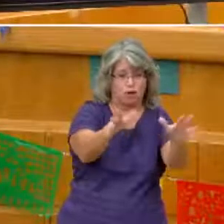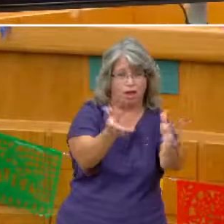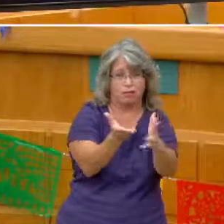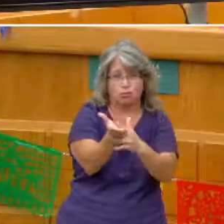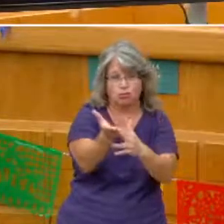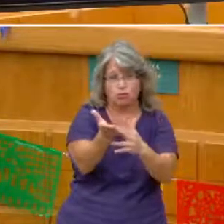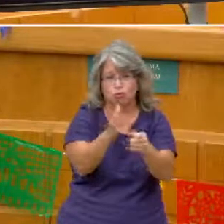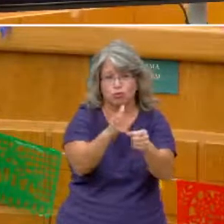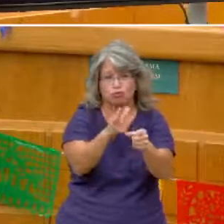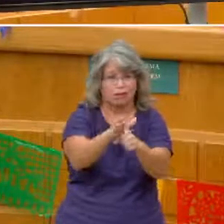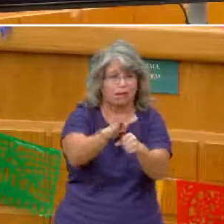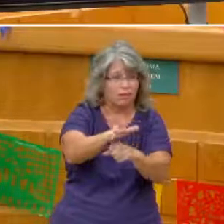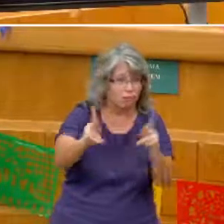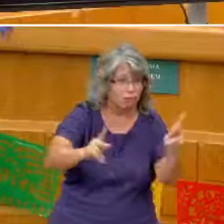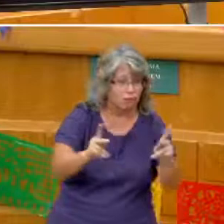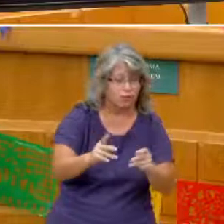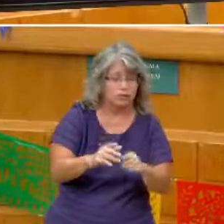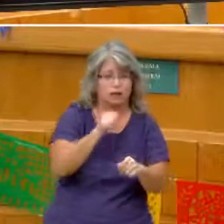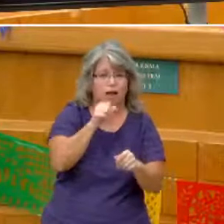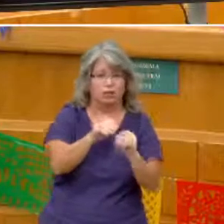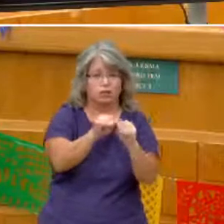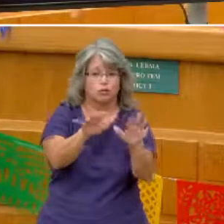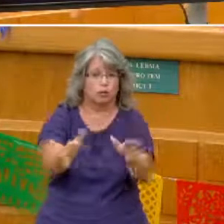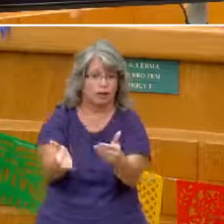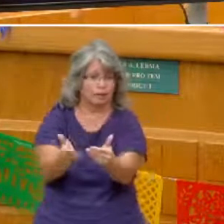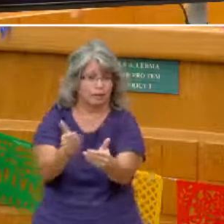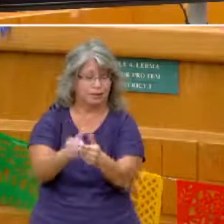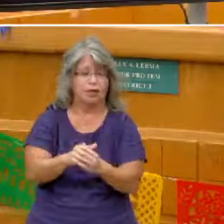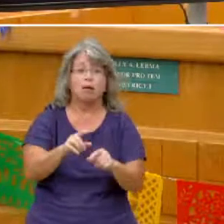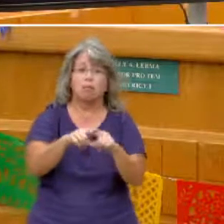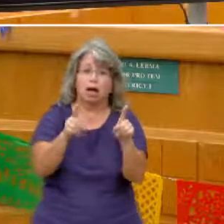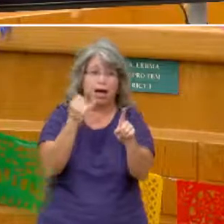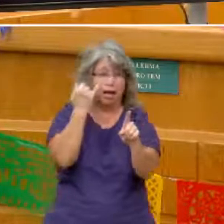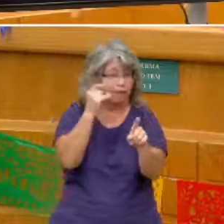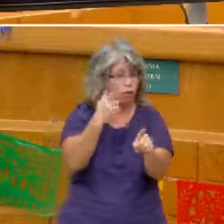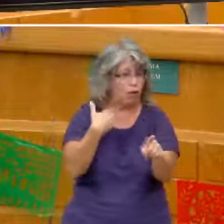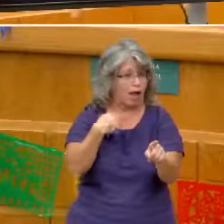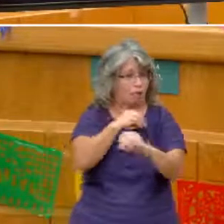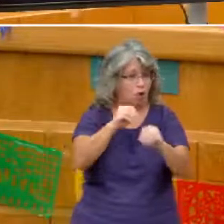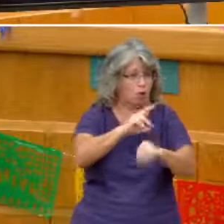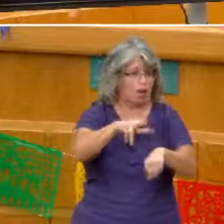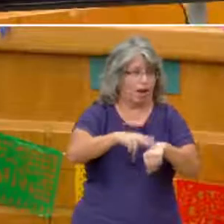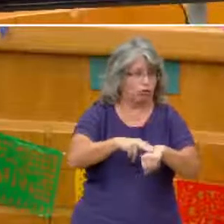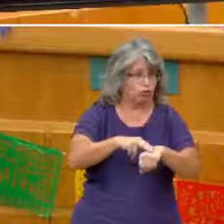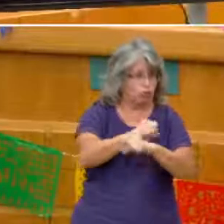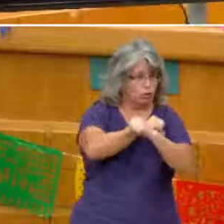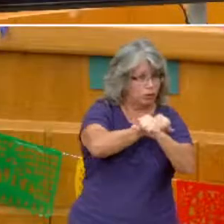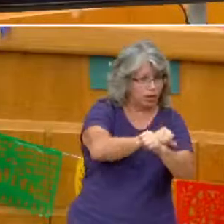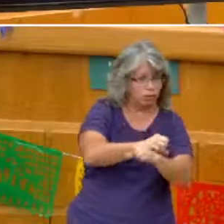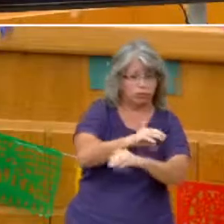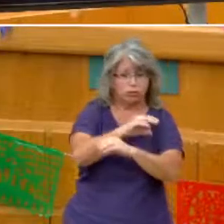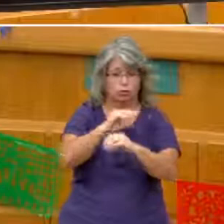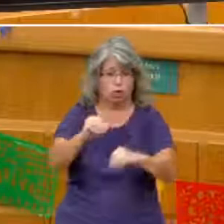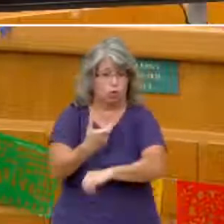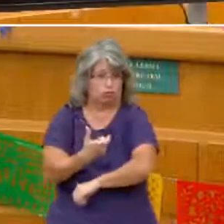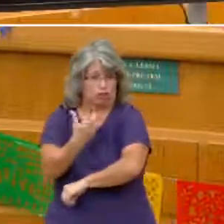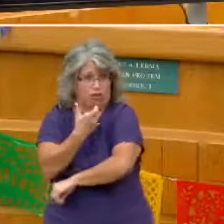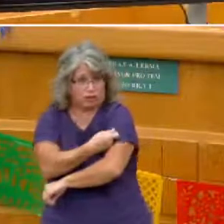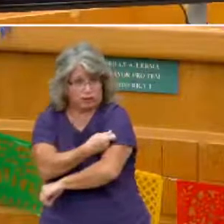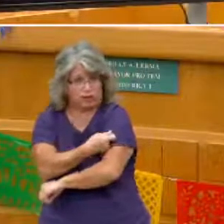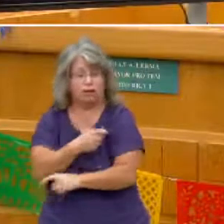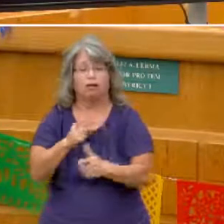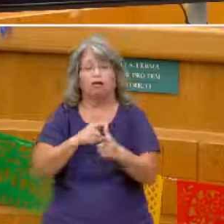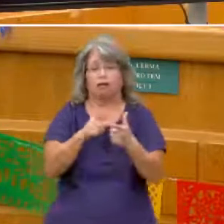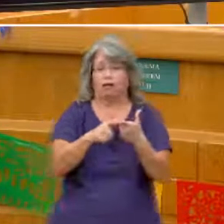natural infection, this virus may still infect you. So we must remain cautious going into the next few